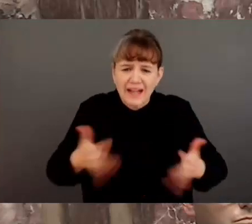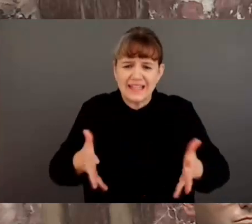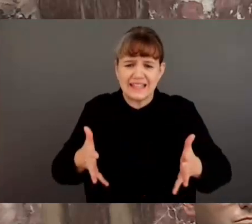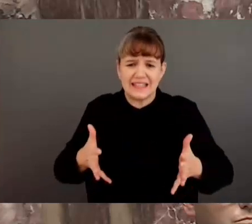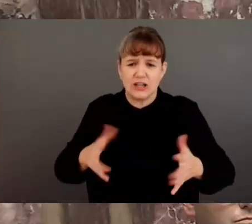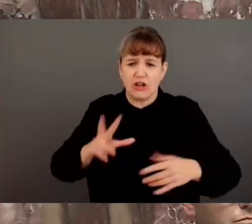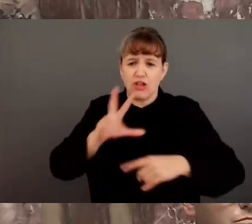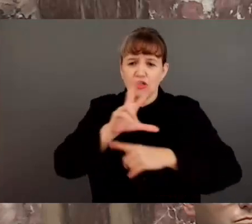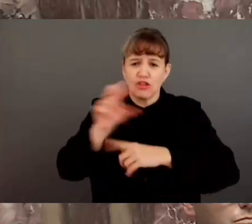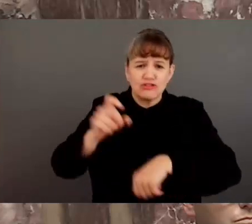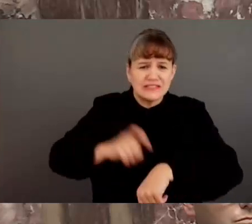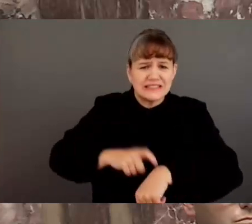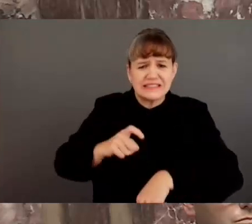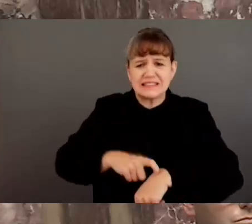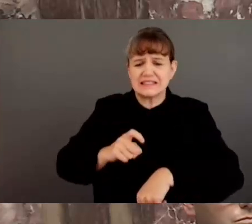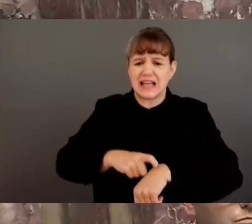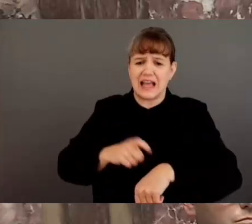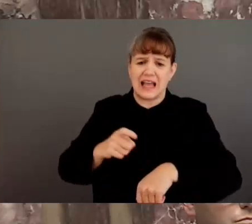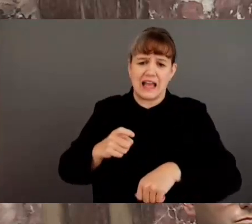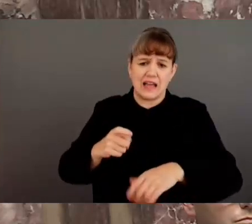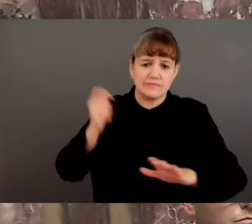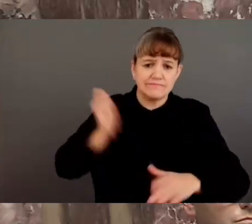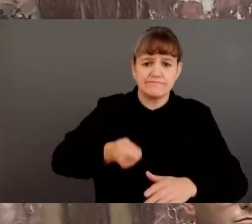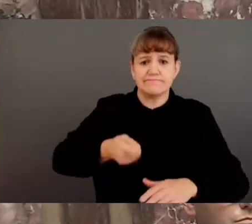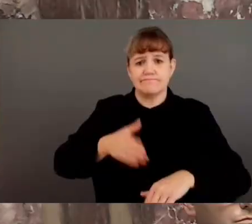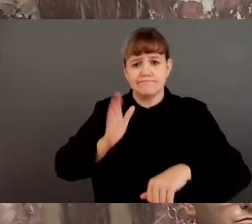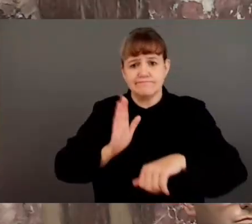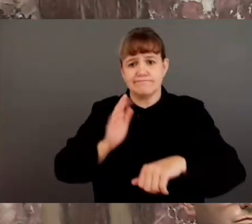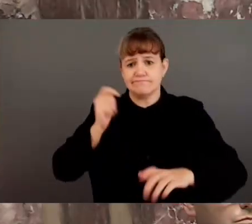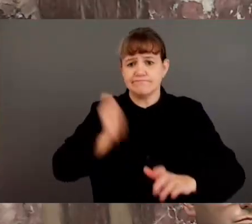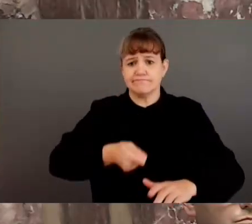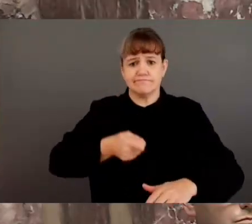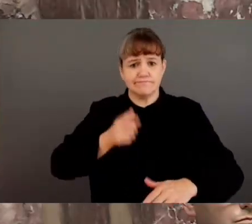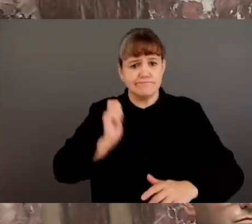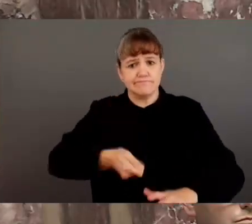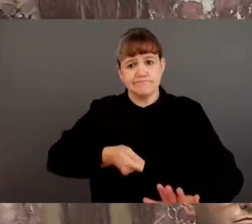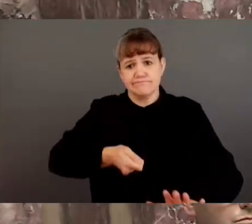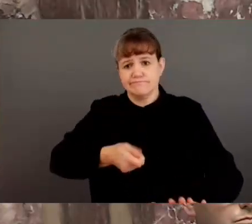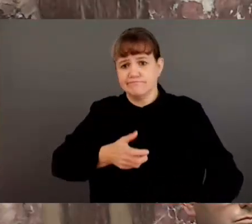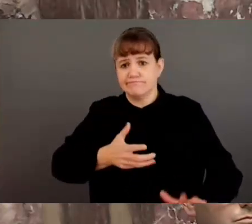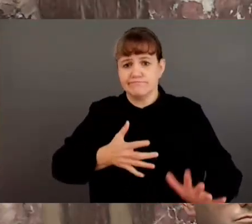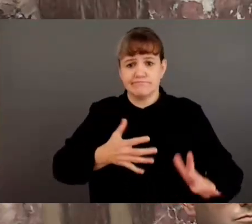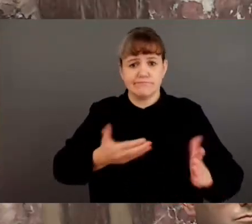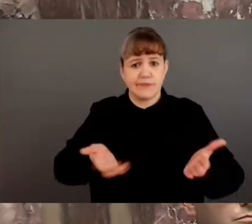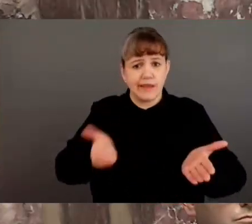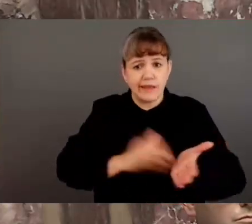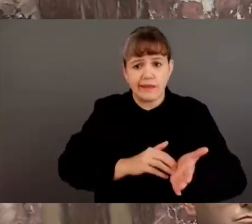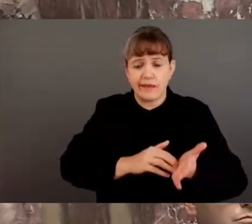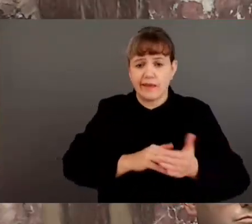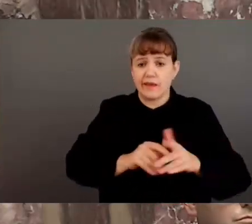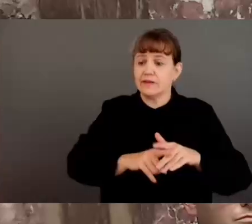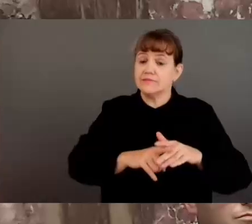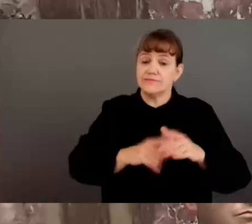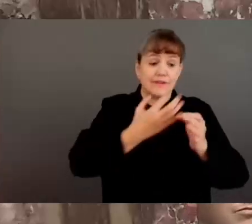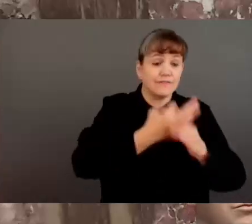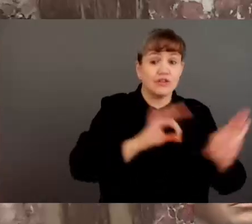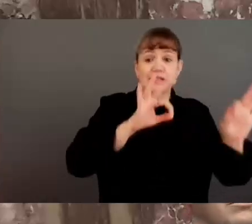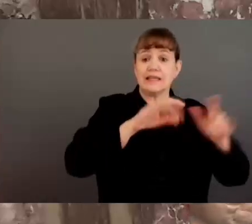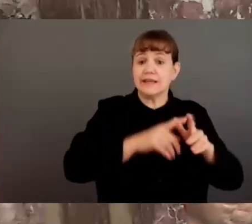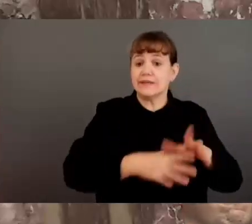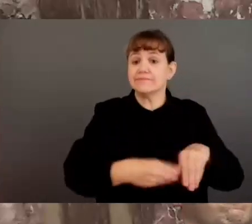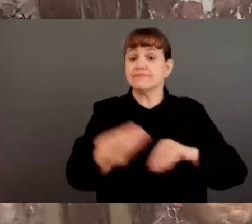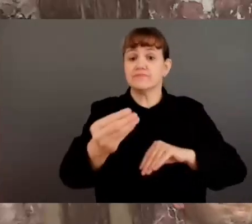now running loose back on the street, wanted again, yet, surprise, surprise, nowhere to be found.